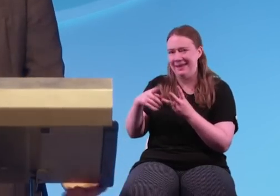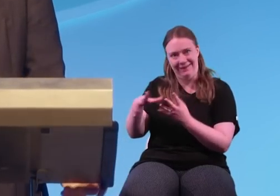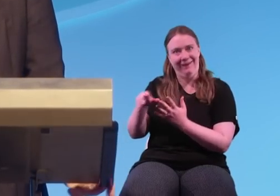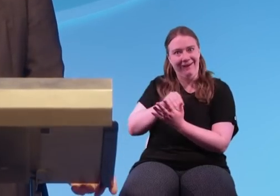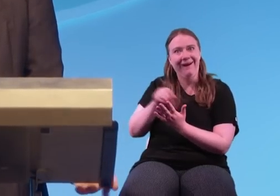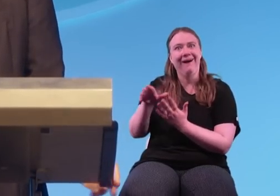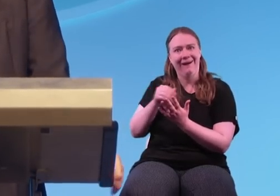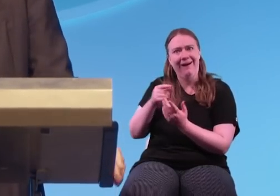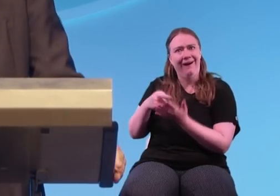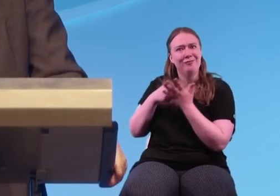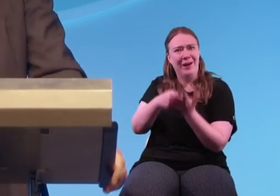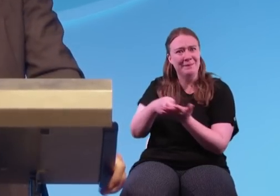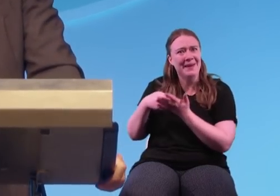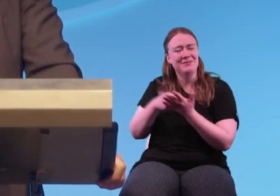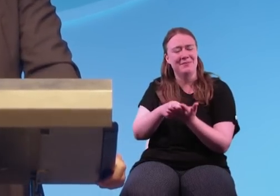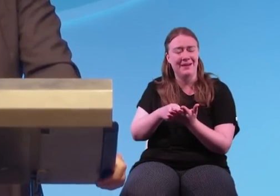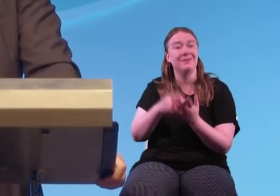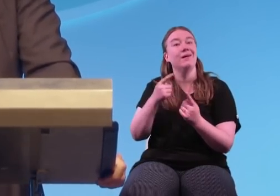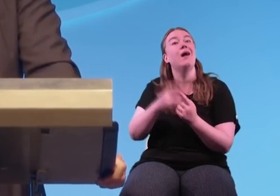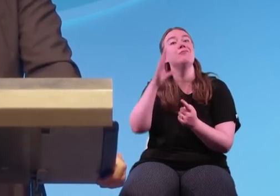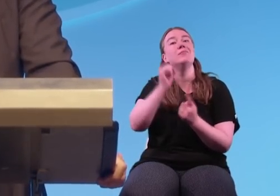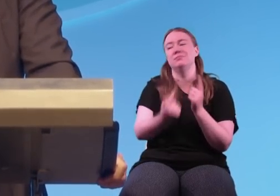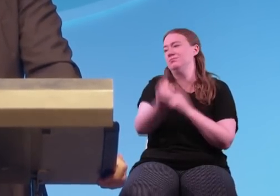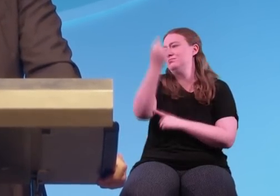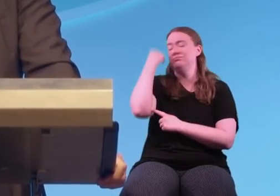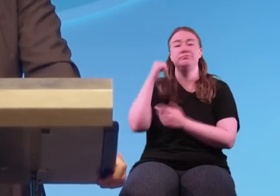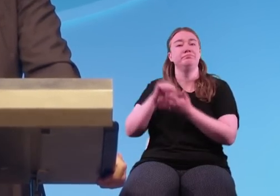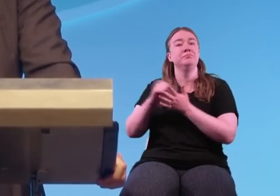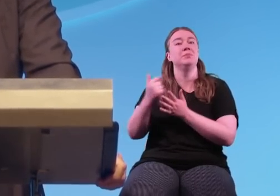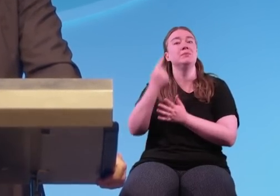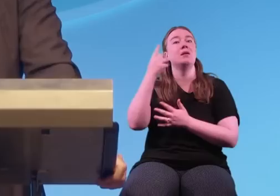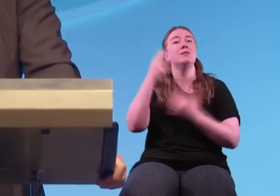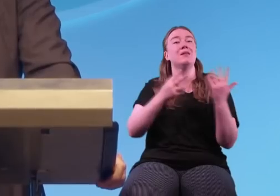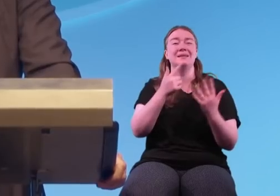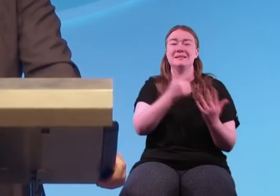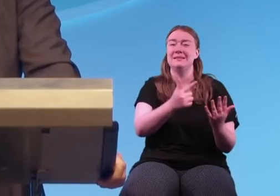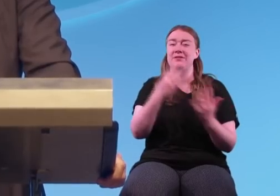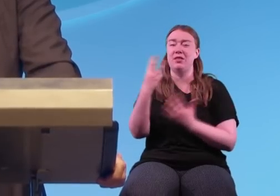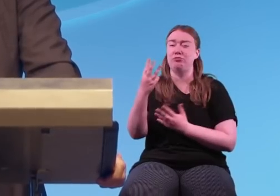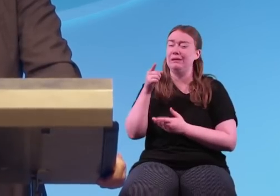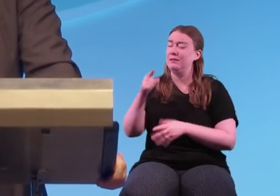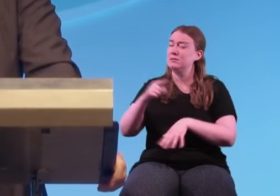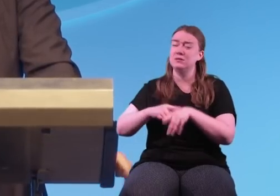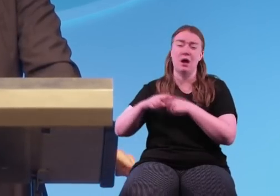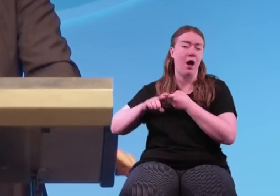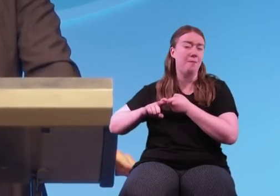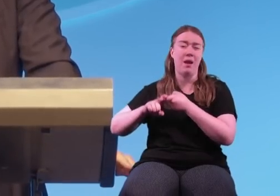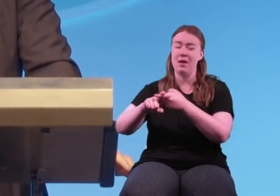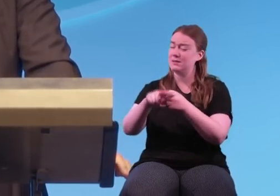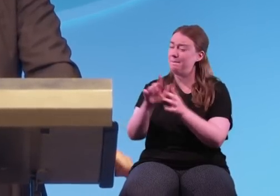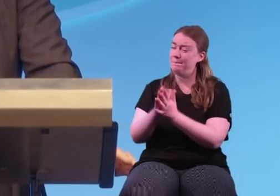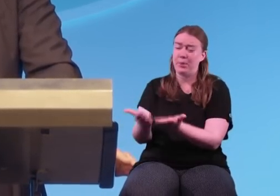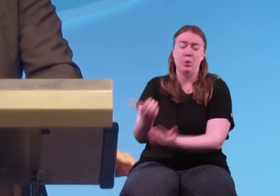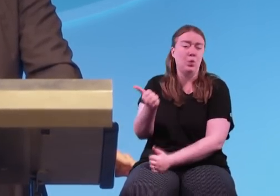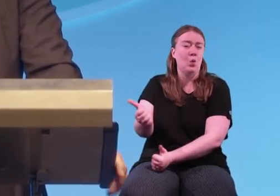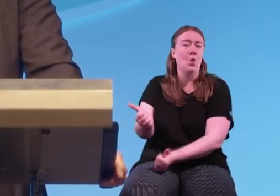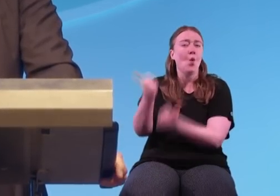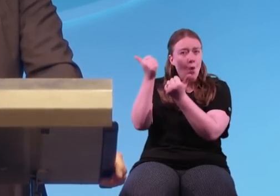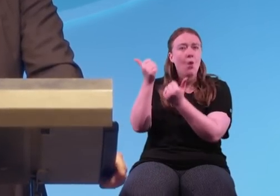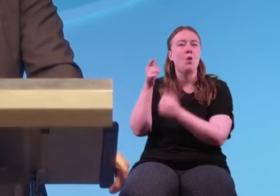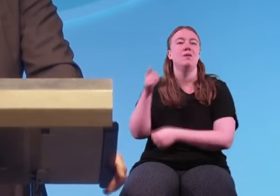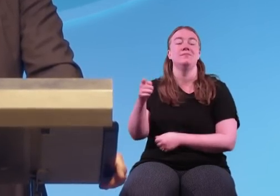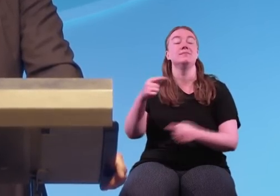to 1973, and it is timeless in its help. It's a help to all of us. I'm not here